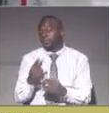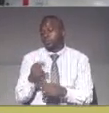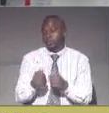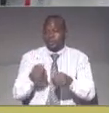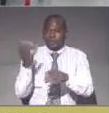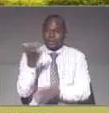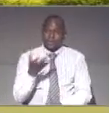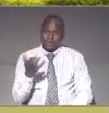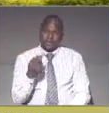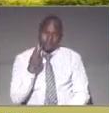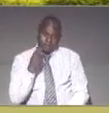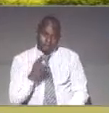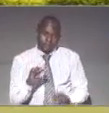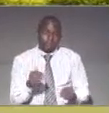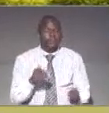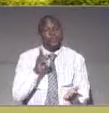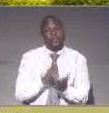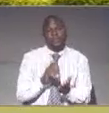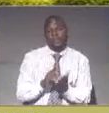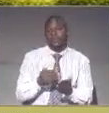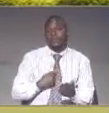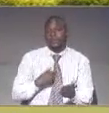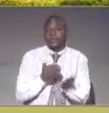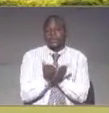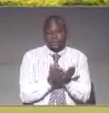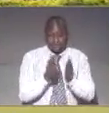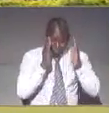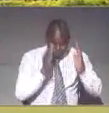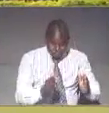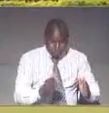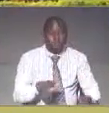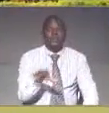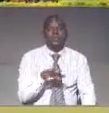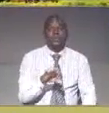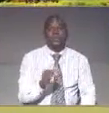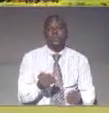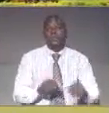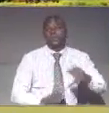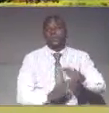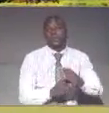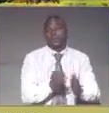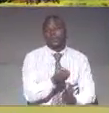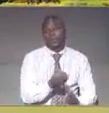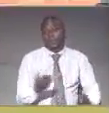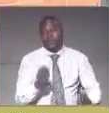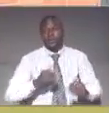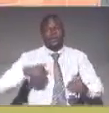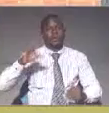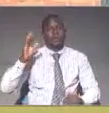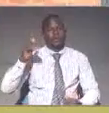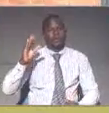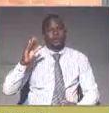ago shows that pathology services are concentrated in the city center with a limited number up country.